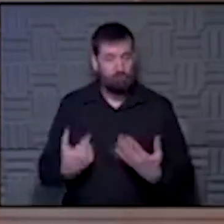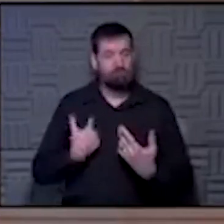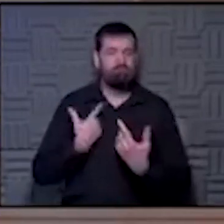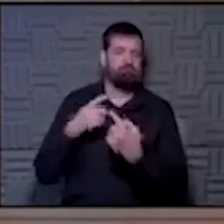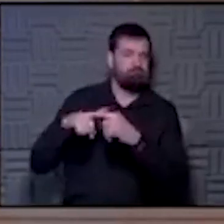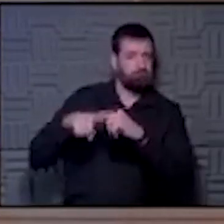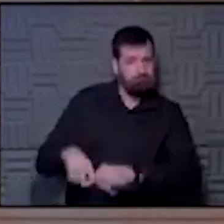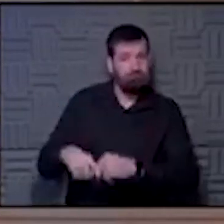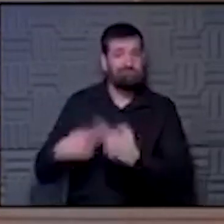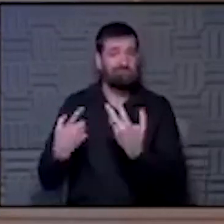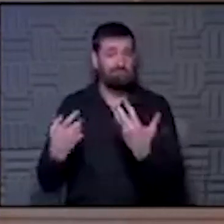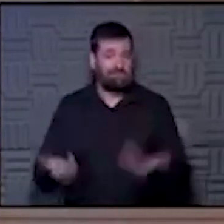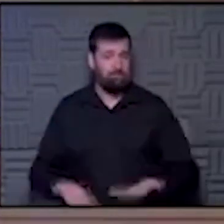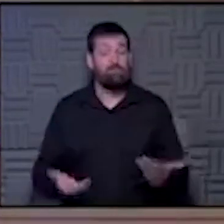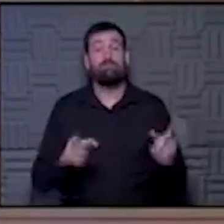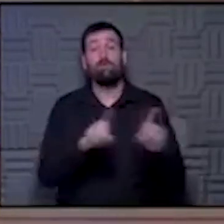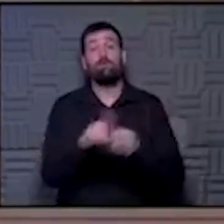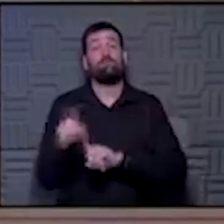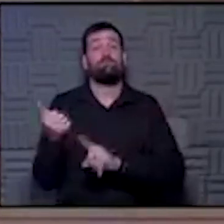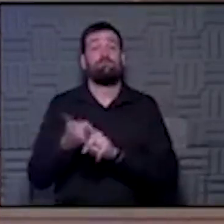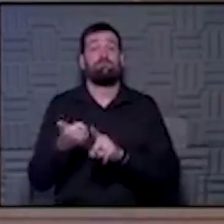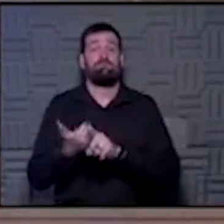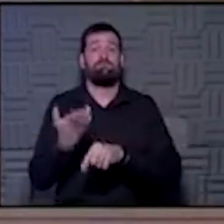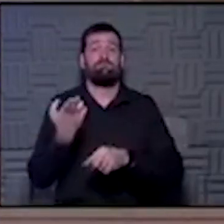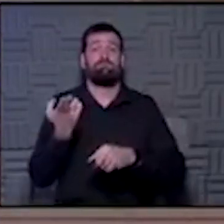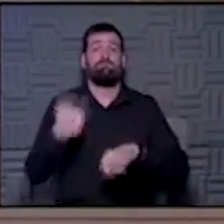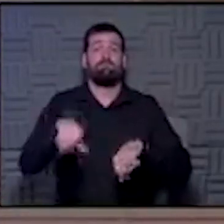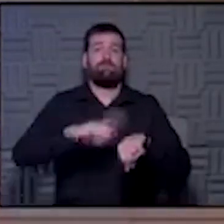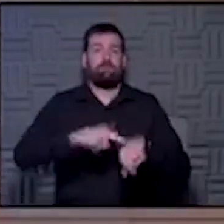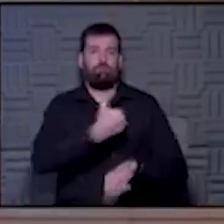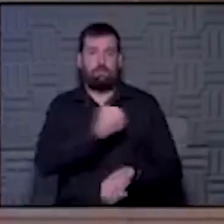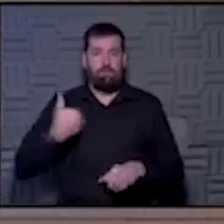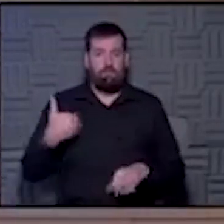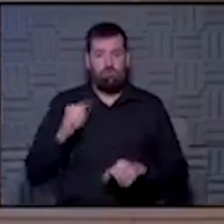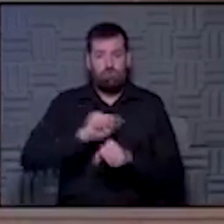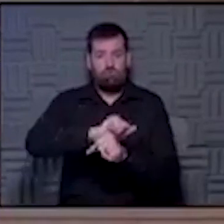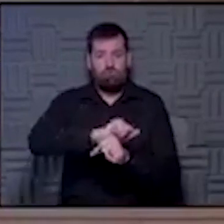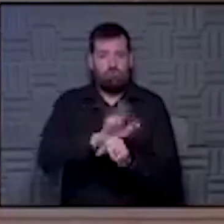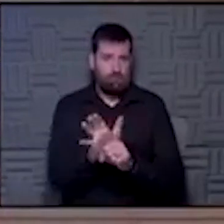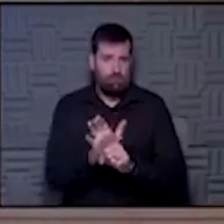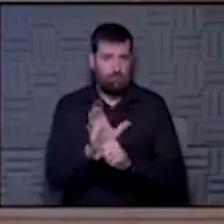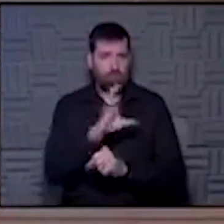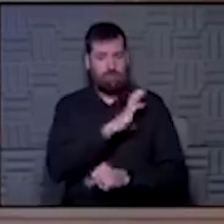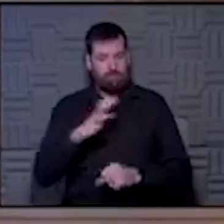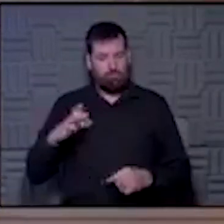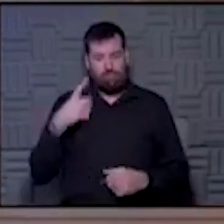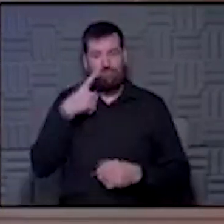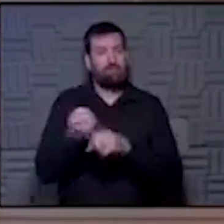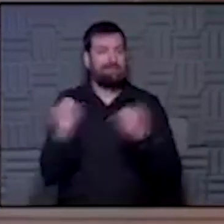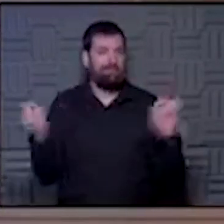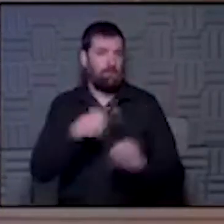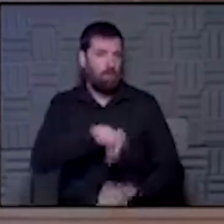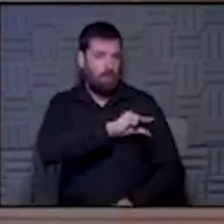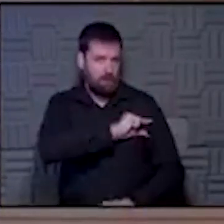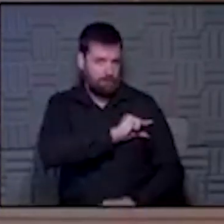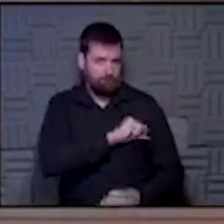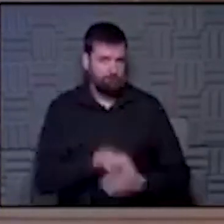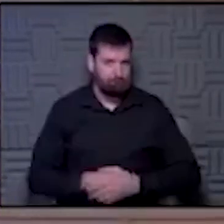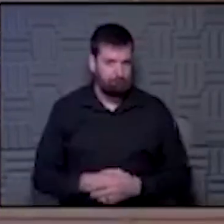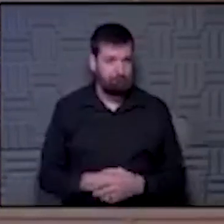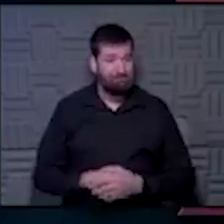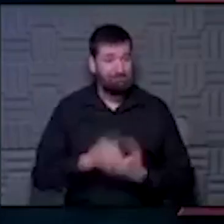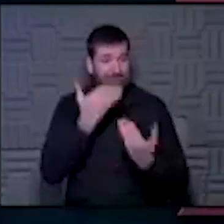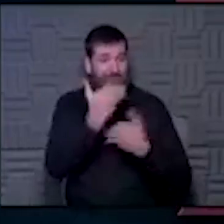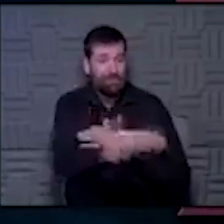on regularly in this space. She's also a national member of the Coronavirus Commission for Safety and Quality. So,